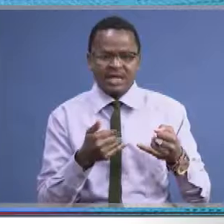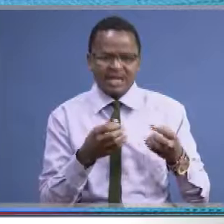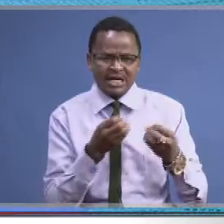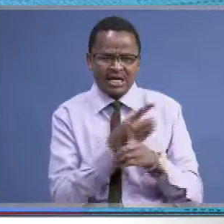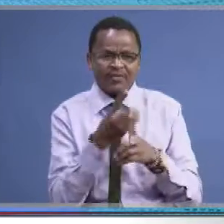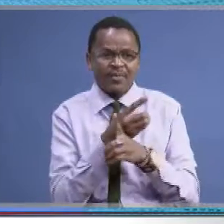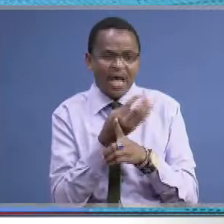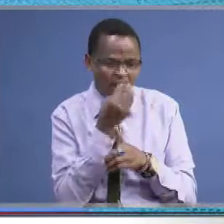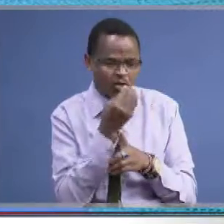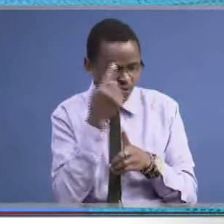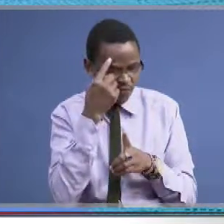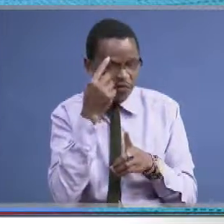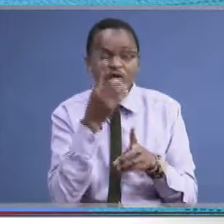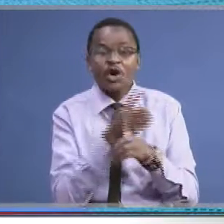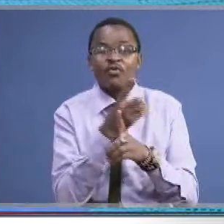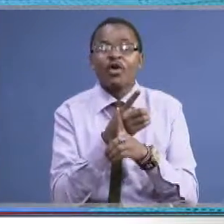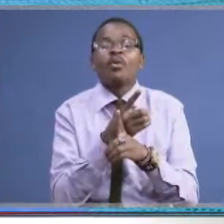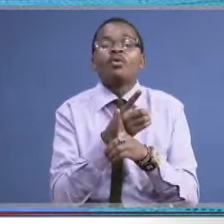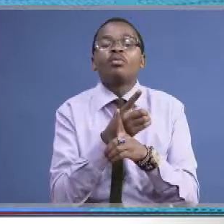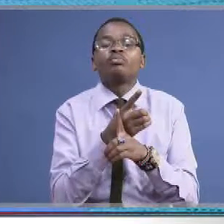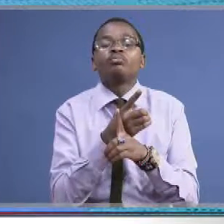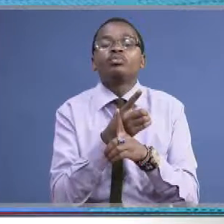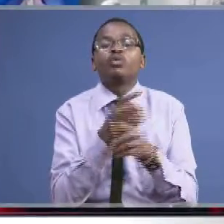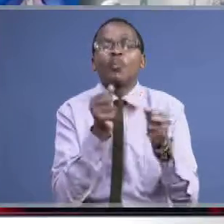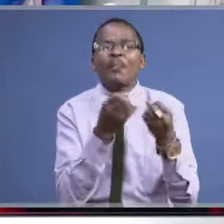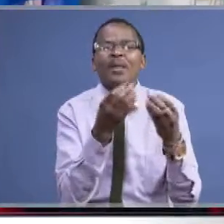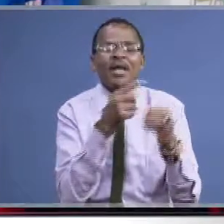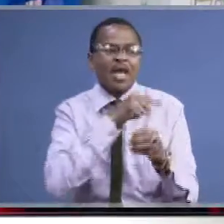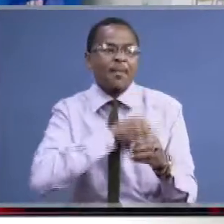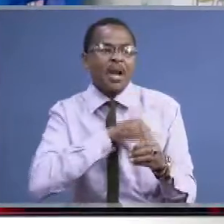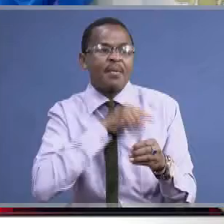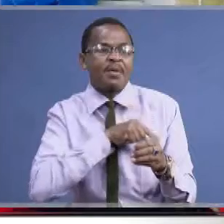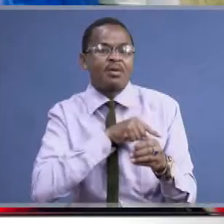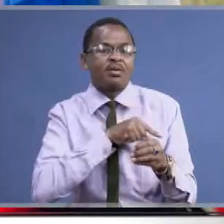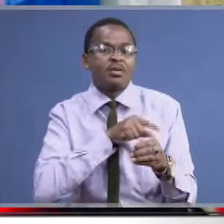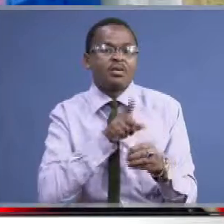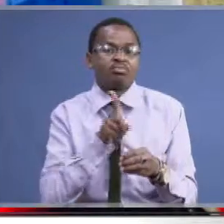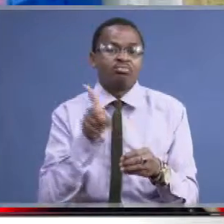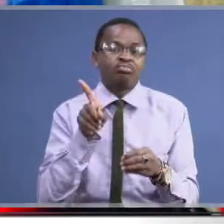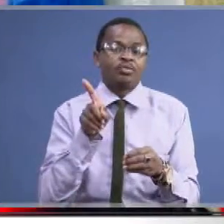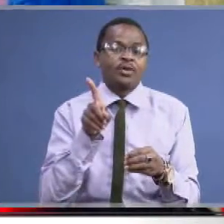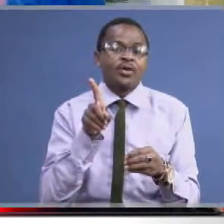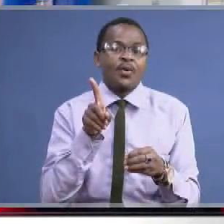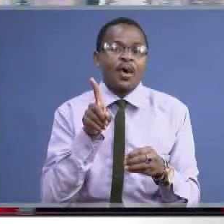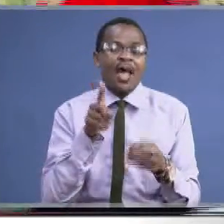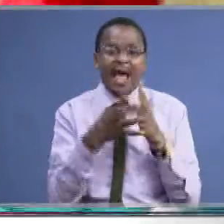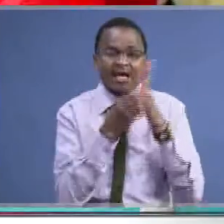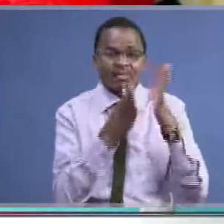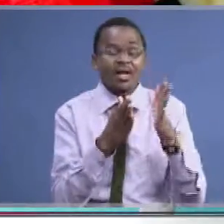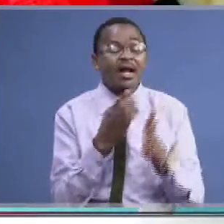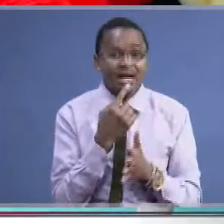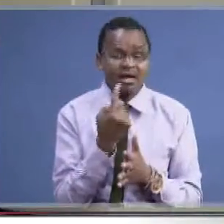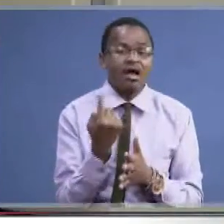and protective components for the baby's optimal growth, with numerous benefits, as Nerea Ojanga, a breastfeeding expert, tells